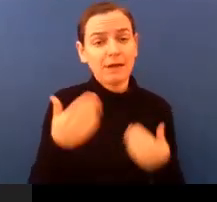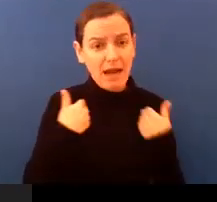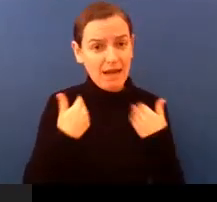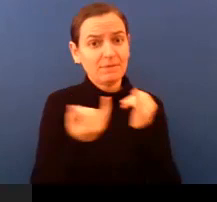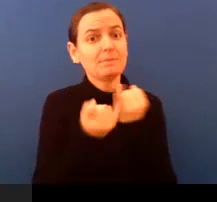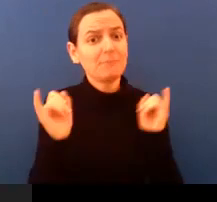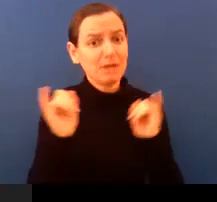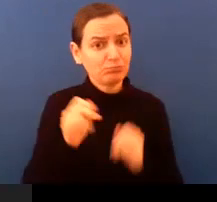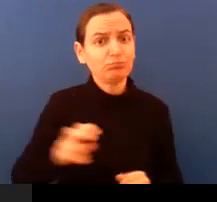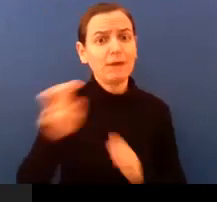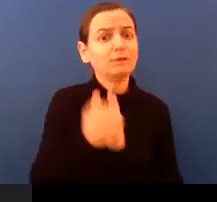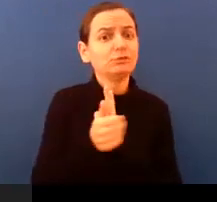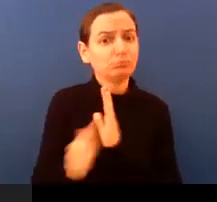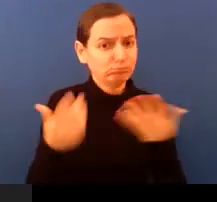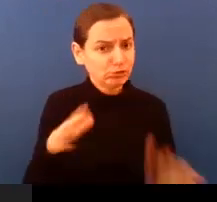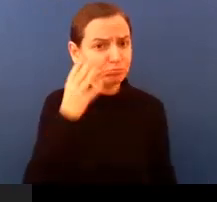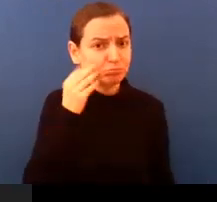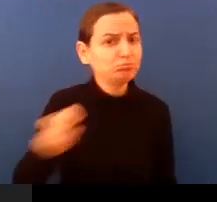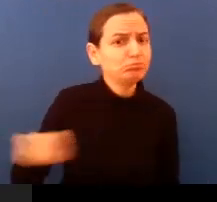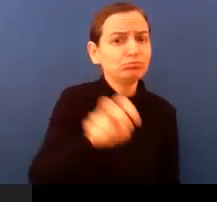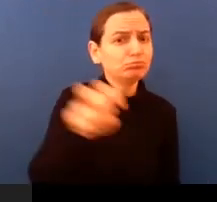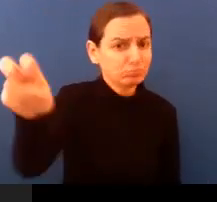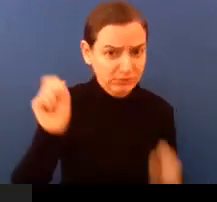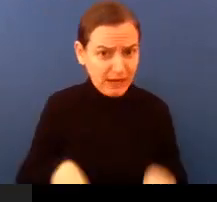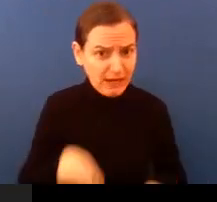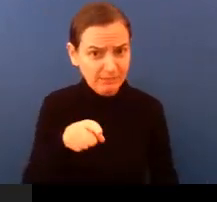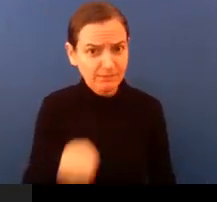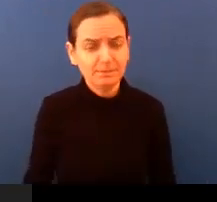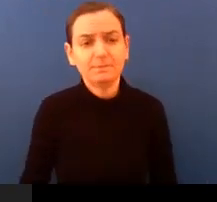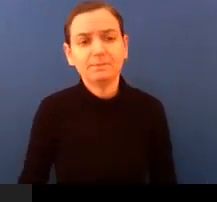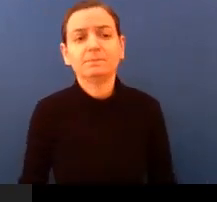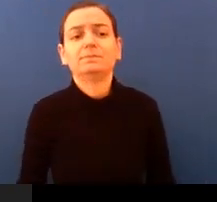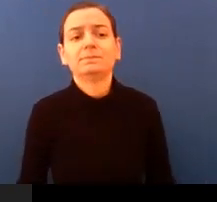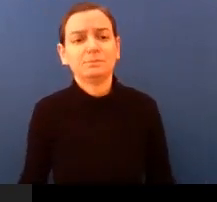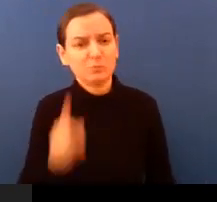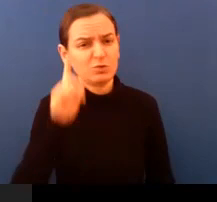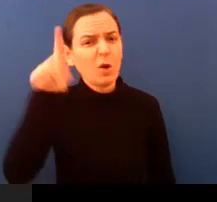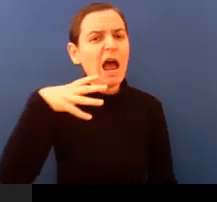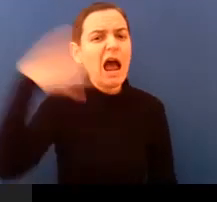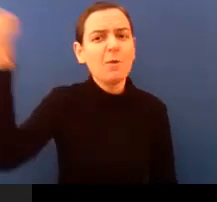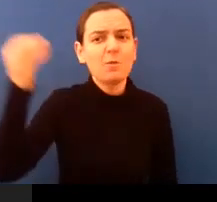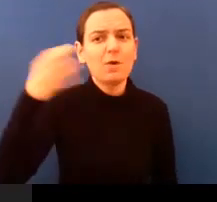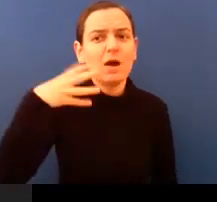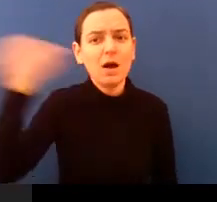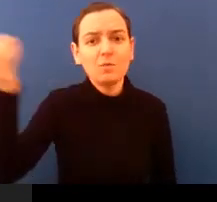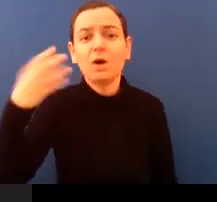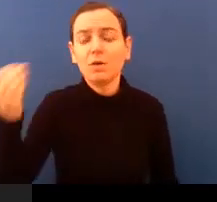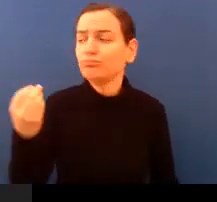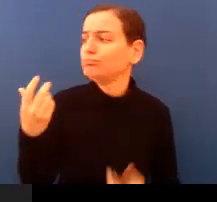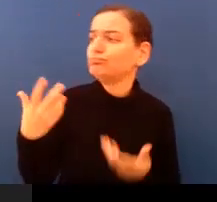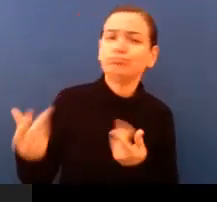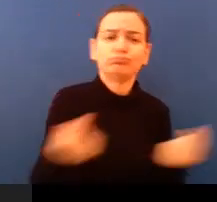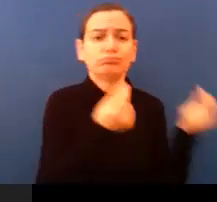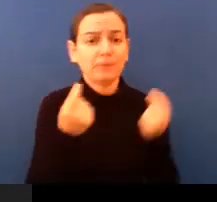is traveling by yourself, not just with your friends and family. You travel outdoors regularly.